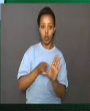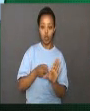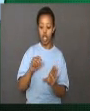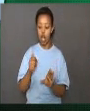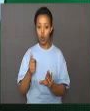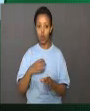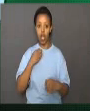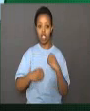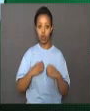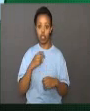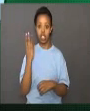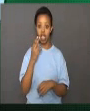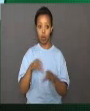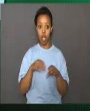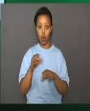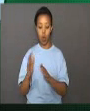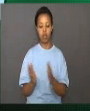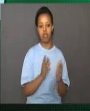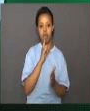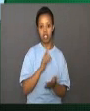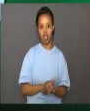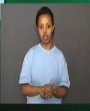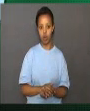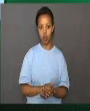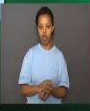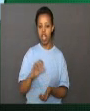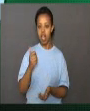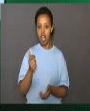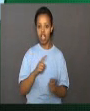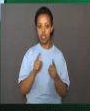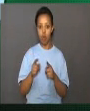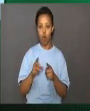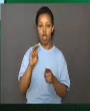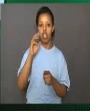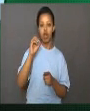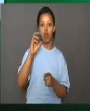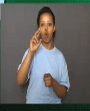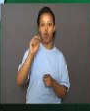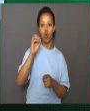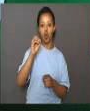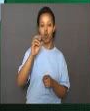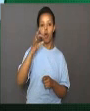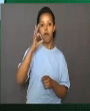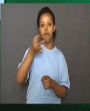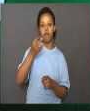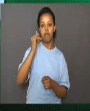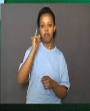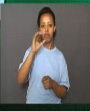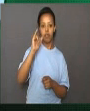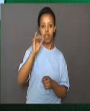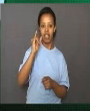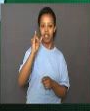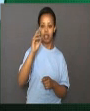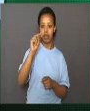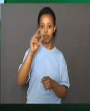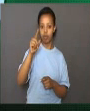use. Next, ammonifying bacteria break down proteins